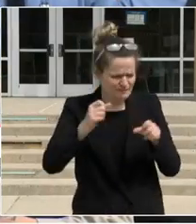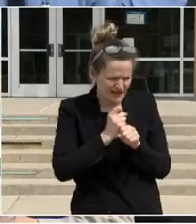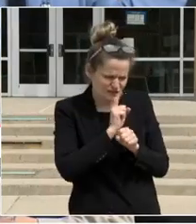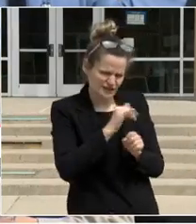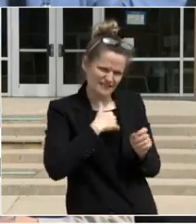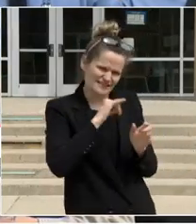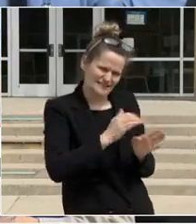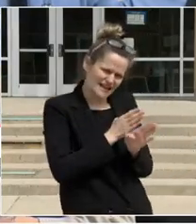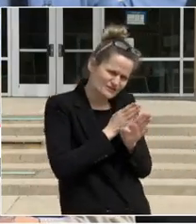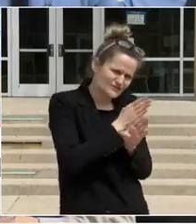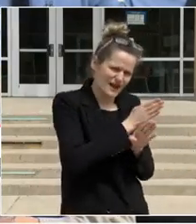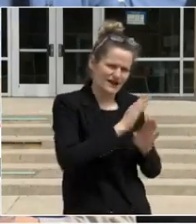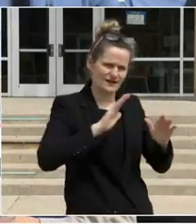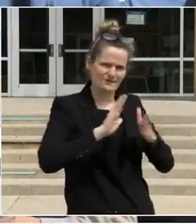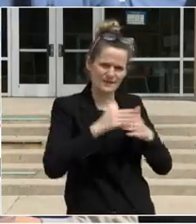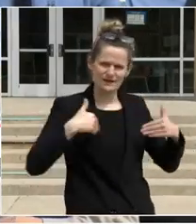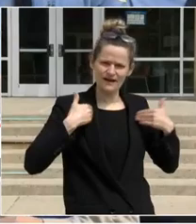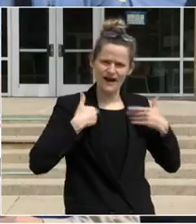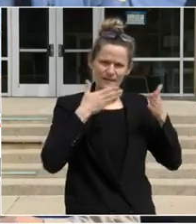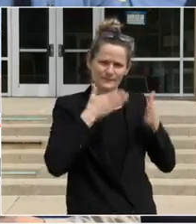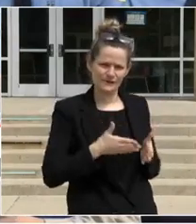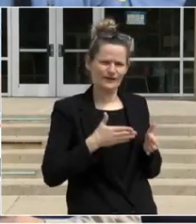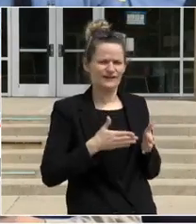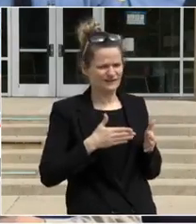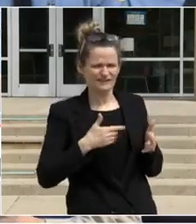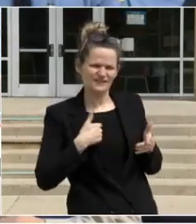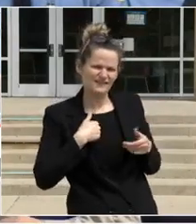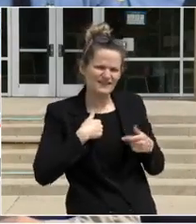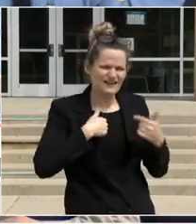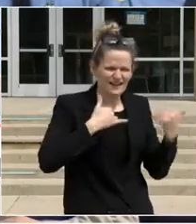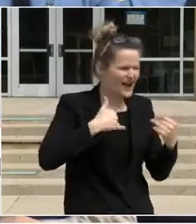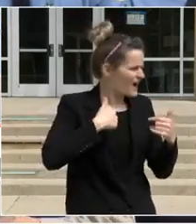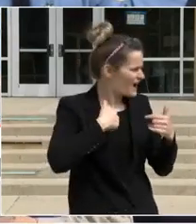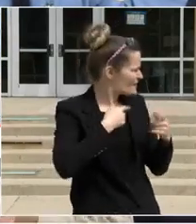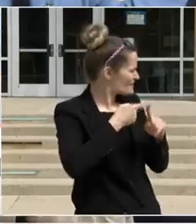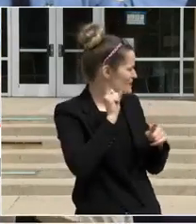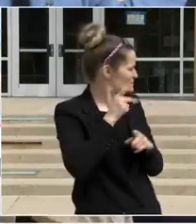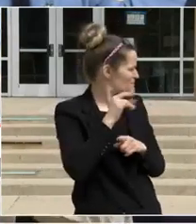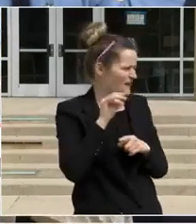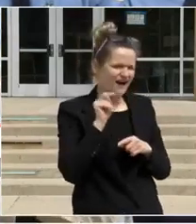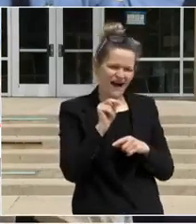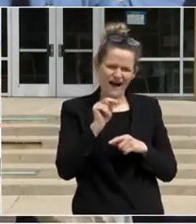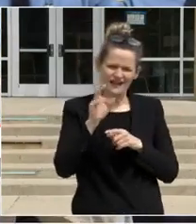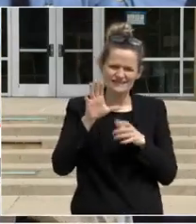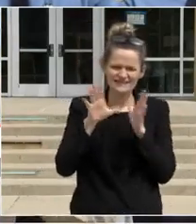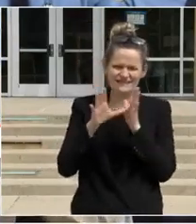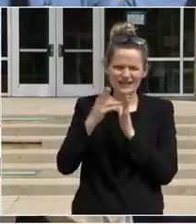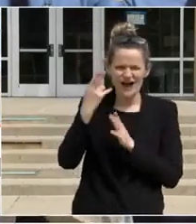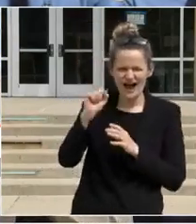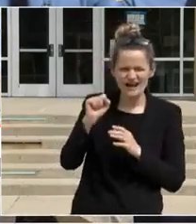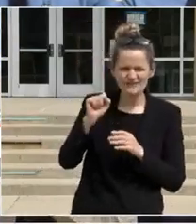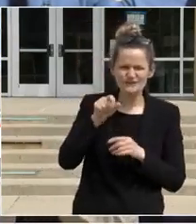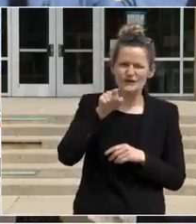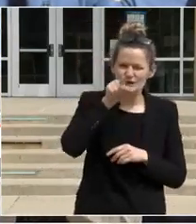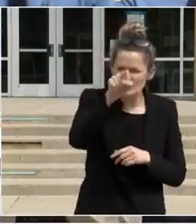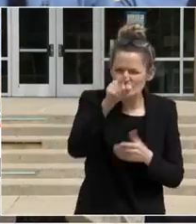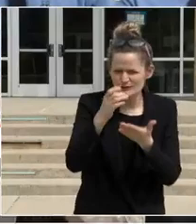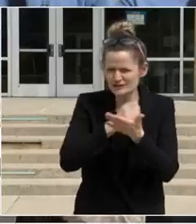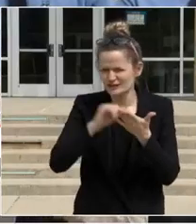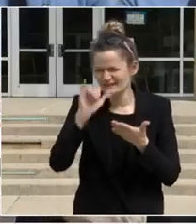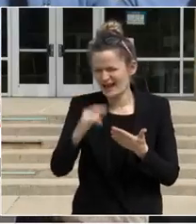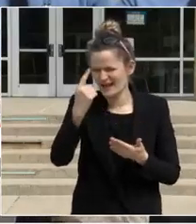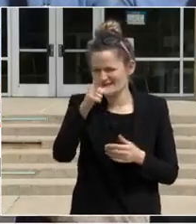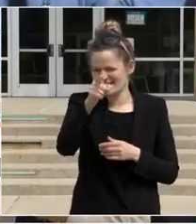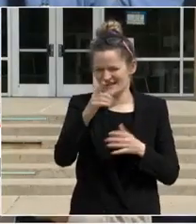Spingarn Senior High School. I really appreciate you for that. Thank you. Oh, absolutely. She earned that one. She earned